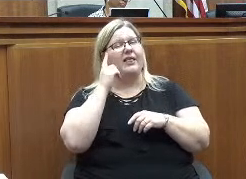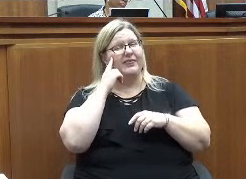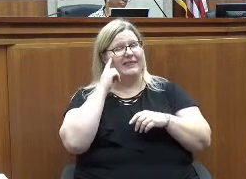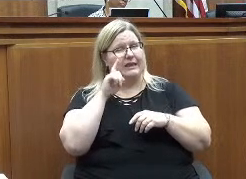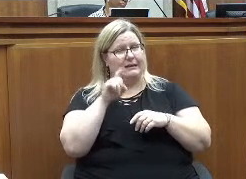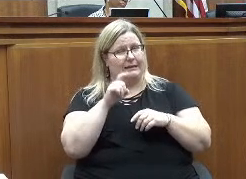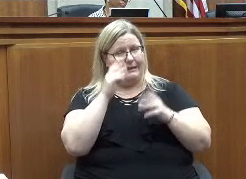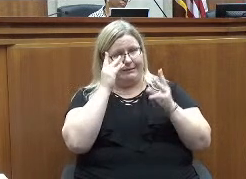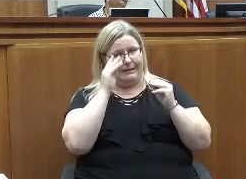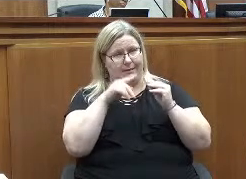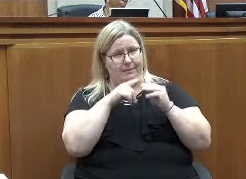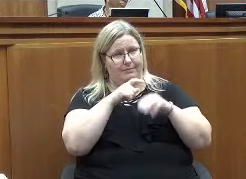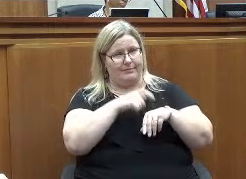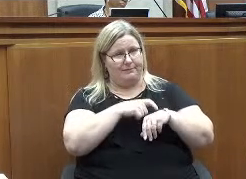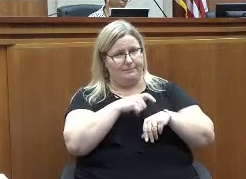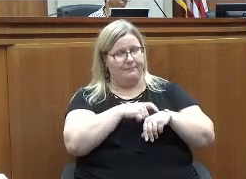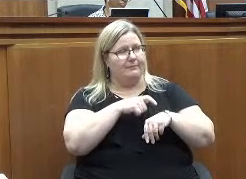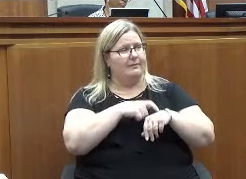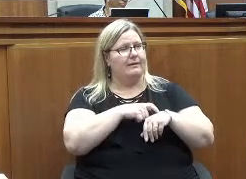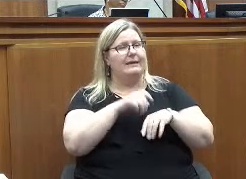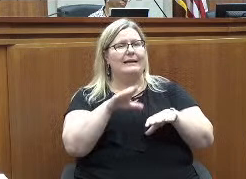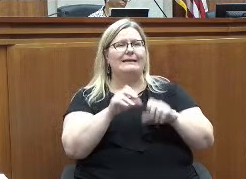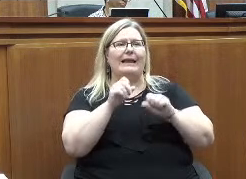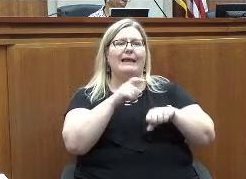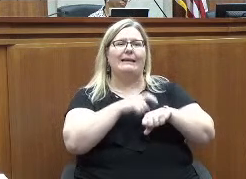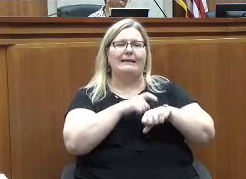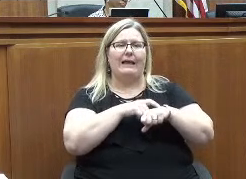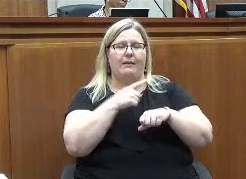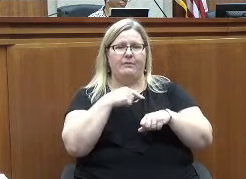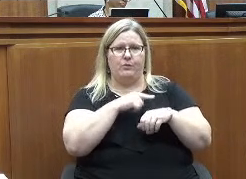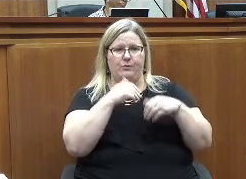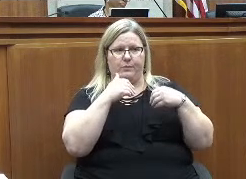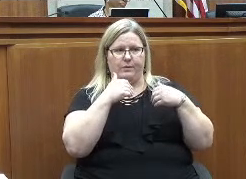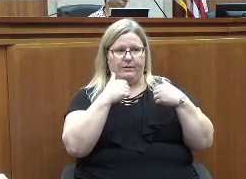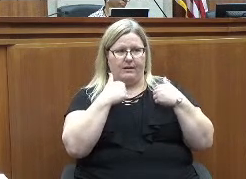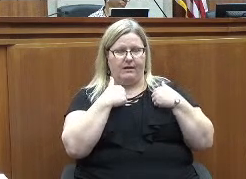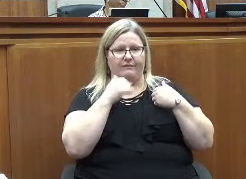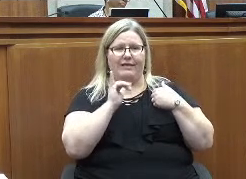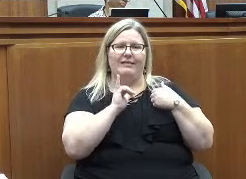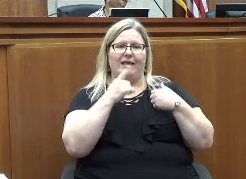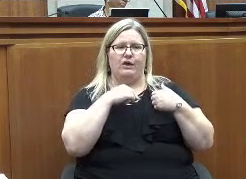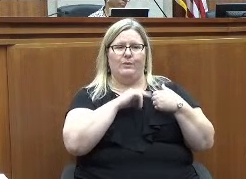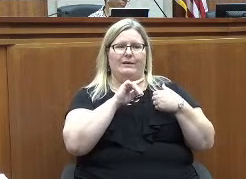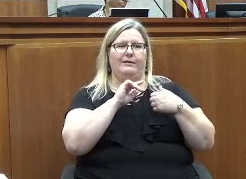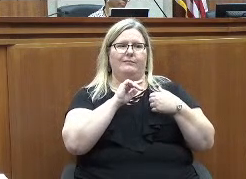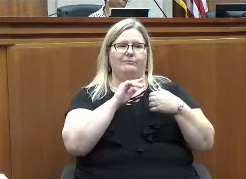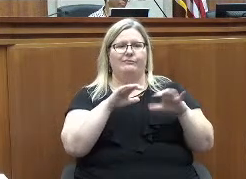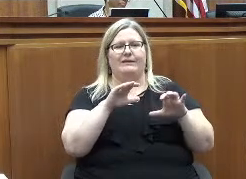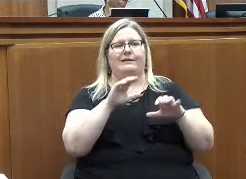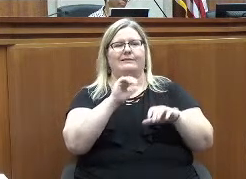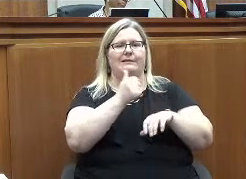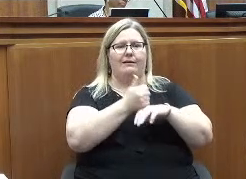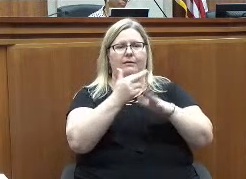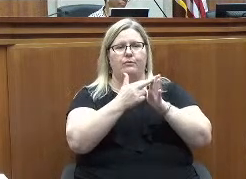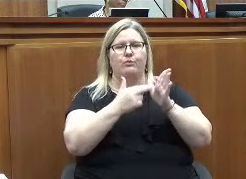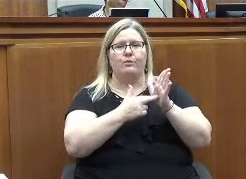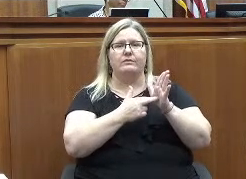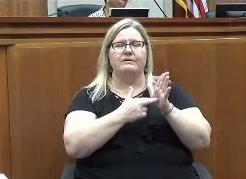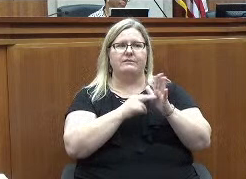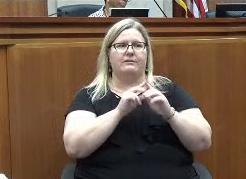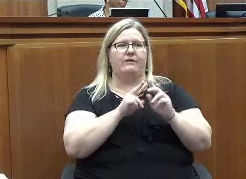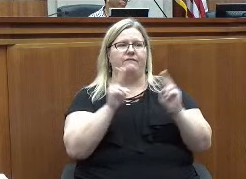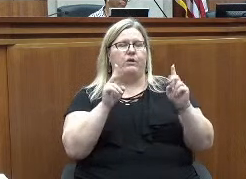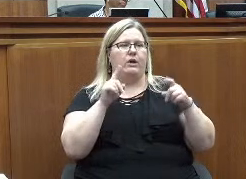thought out. This needs to be, take the time that we took, just like we did making the rules. Those are very complicated. I